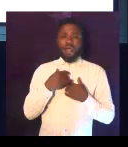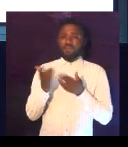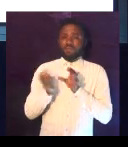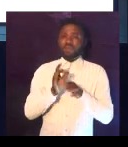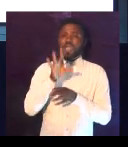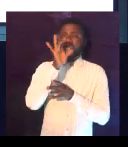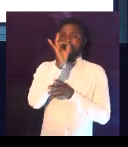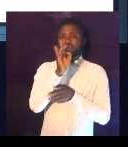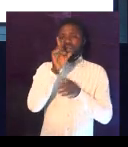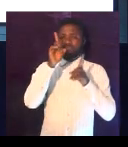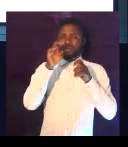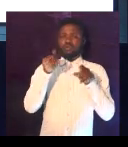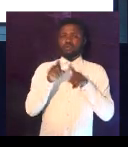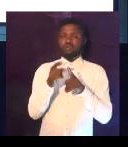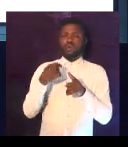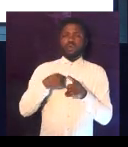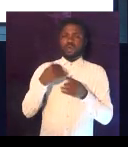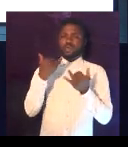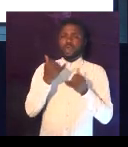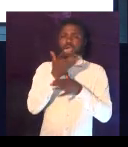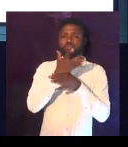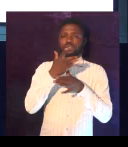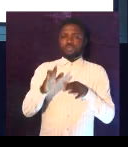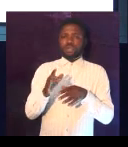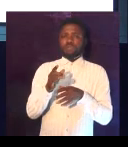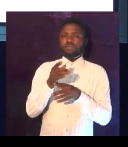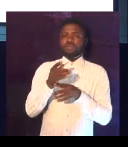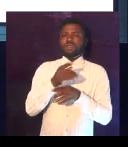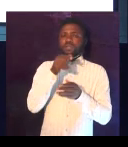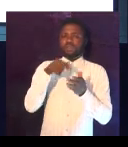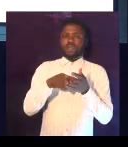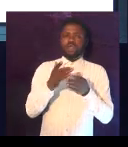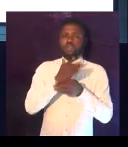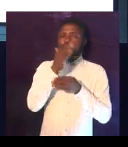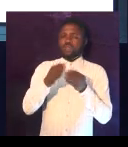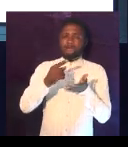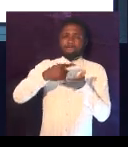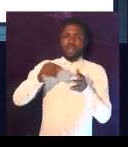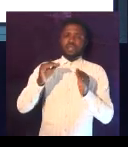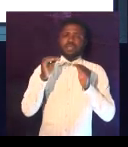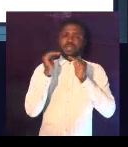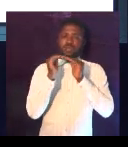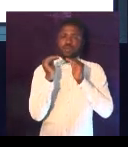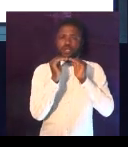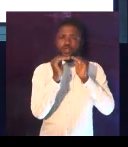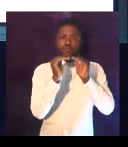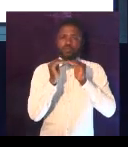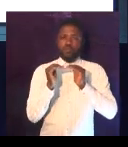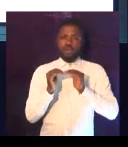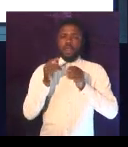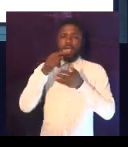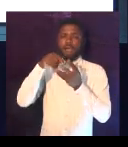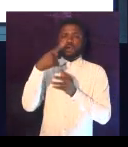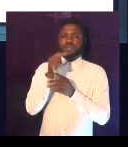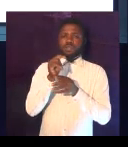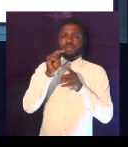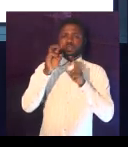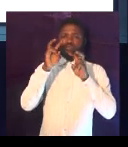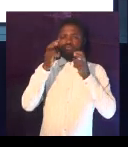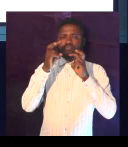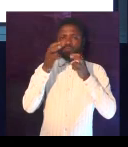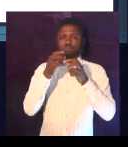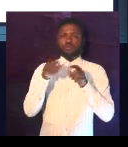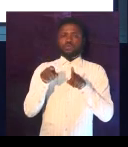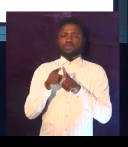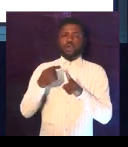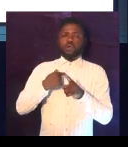tests? 8 tests. So we now share this total mark equally among the tests. And